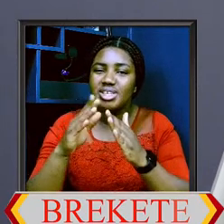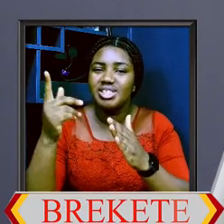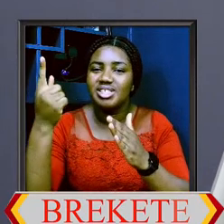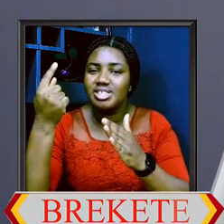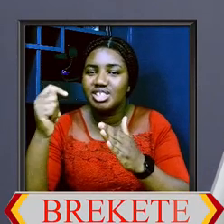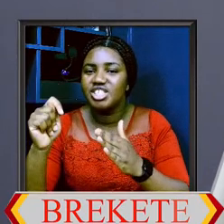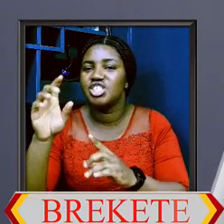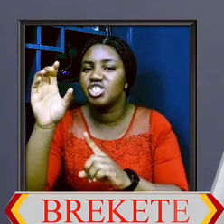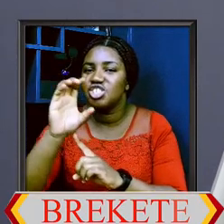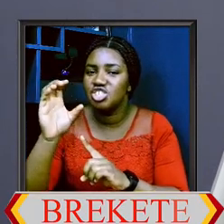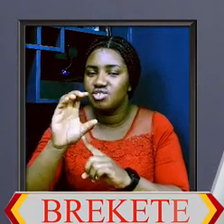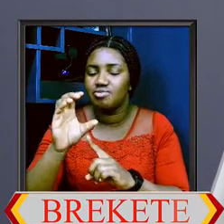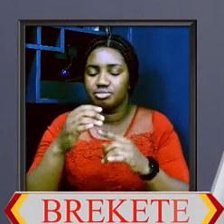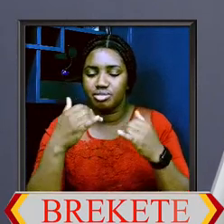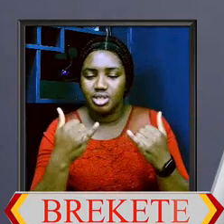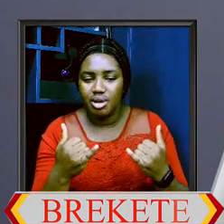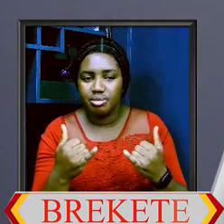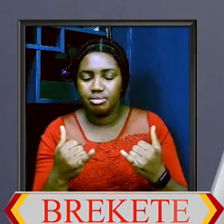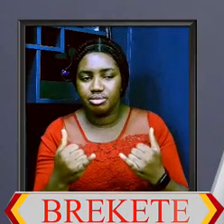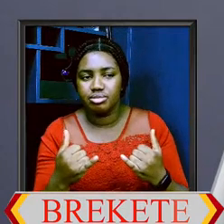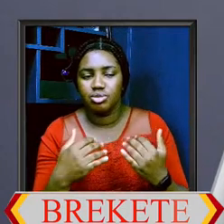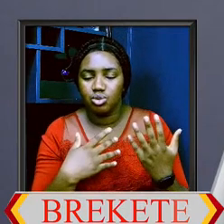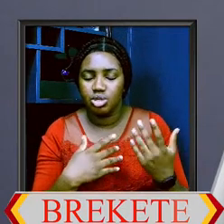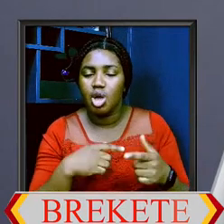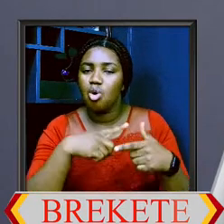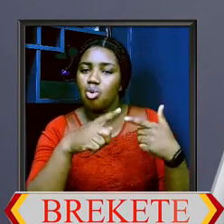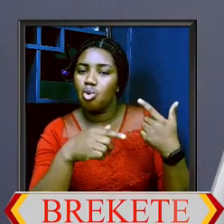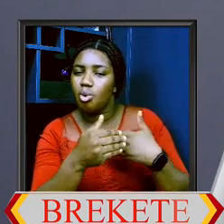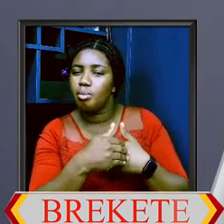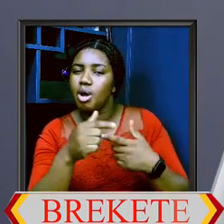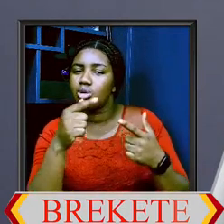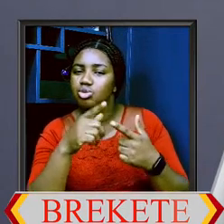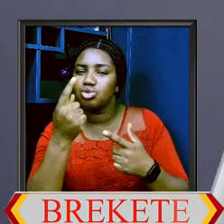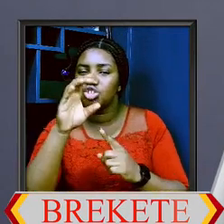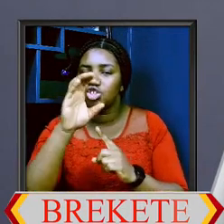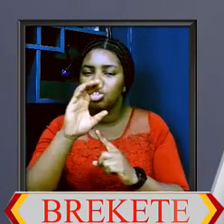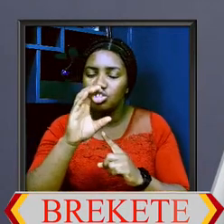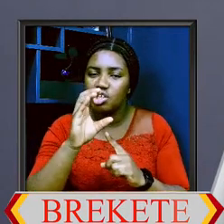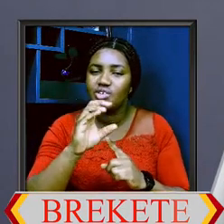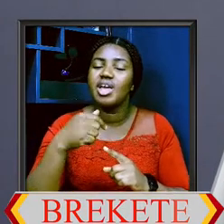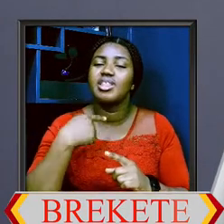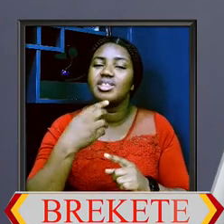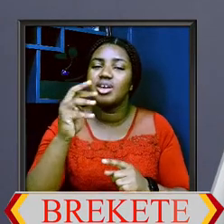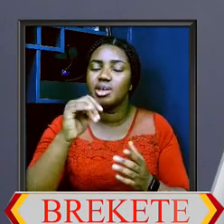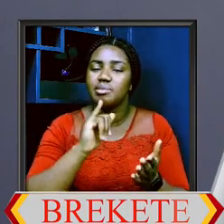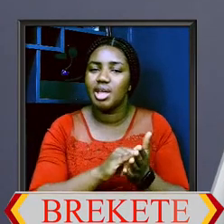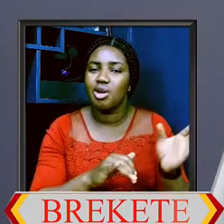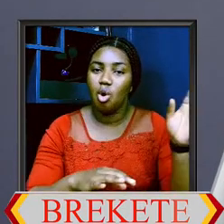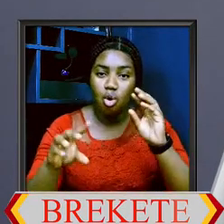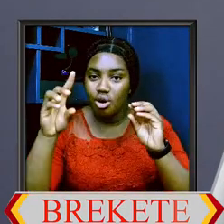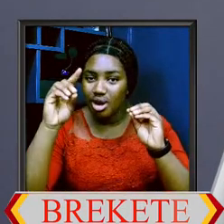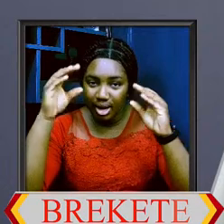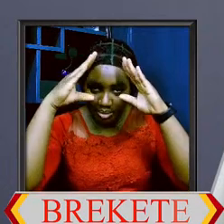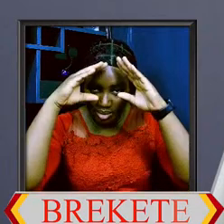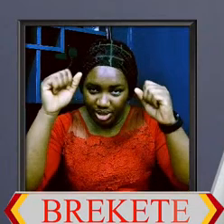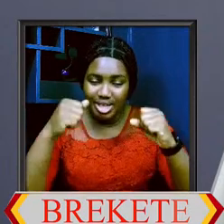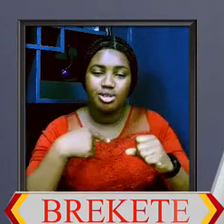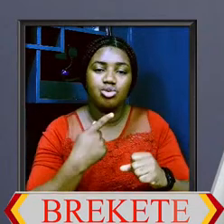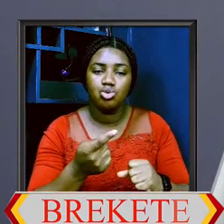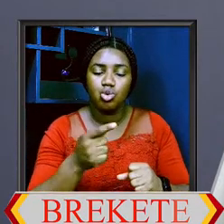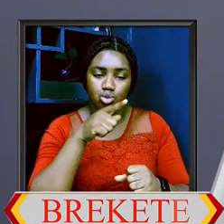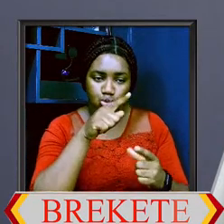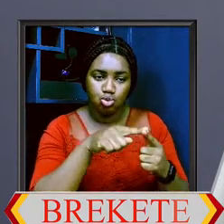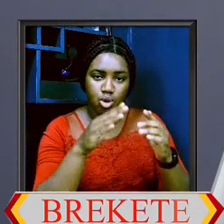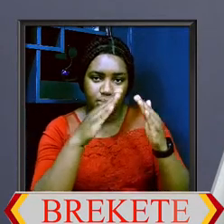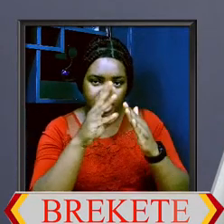come okay go back to wait go back to him talk say the ordinary president refer you back to